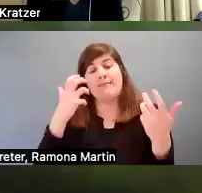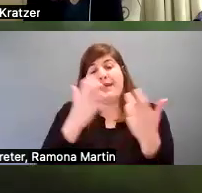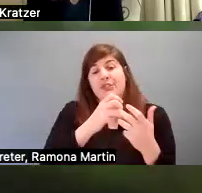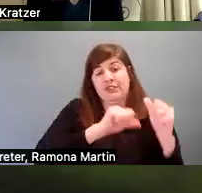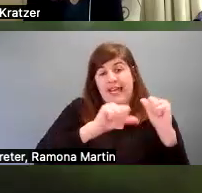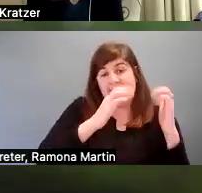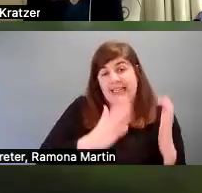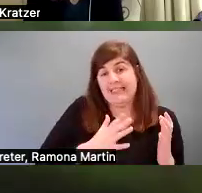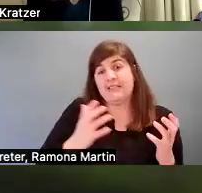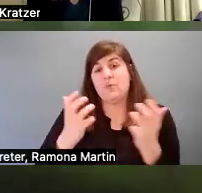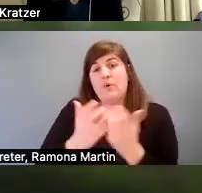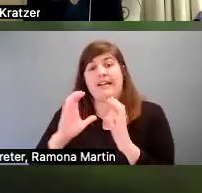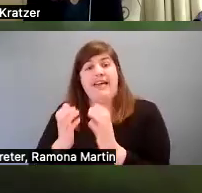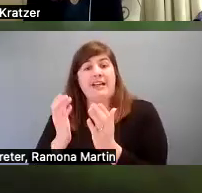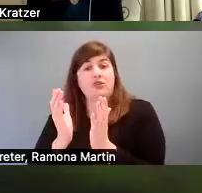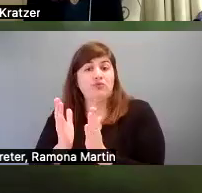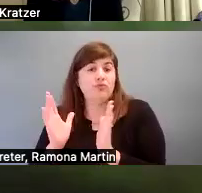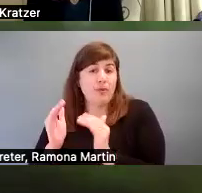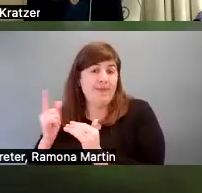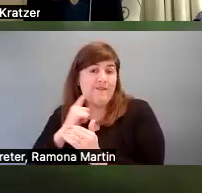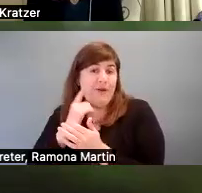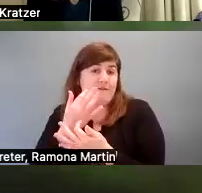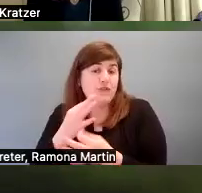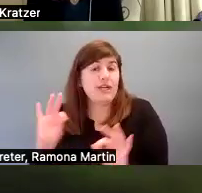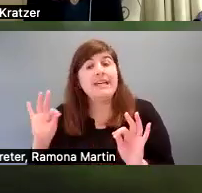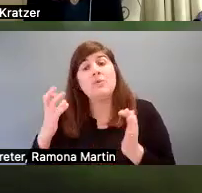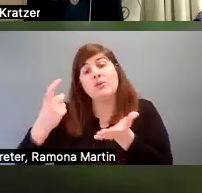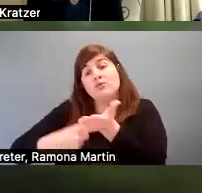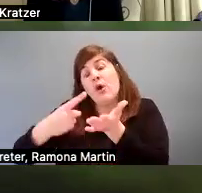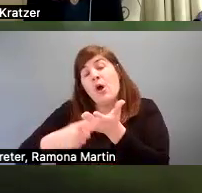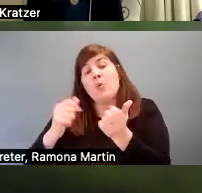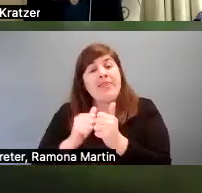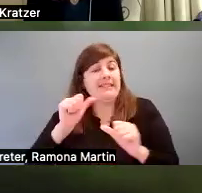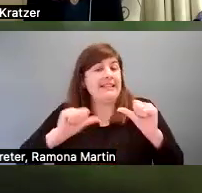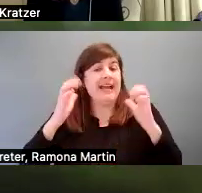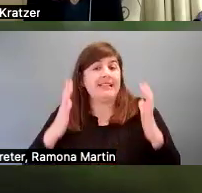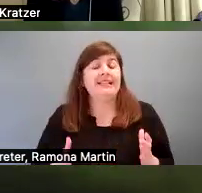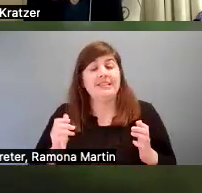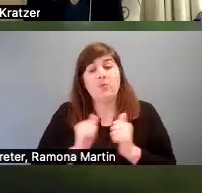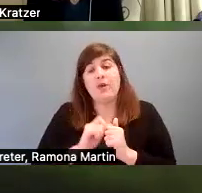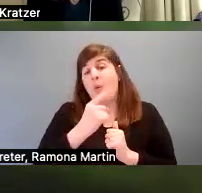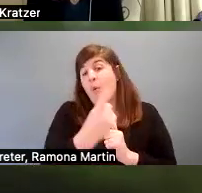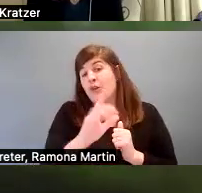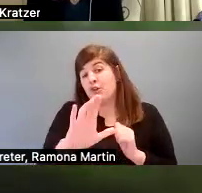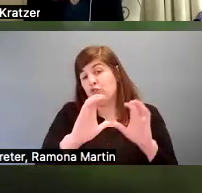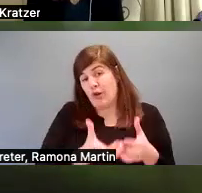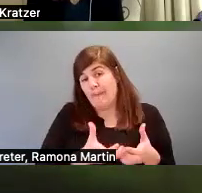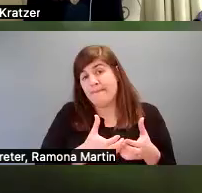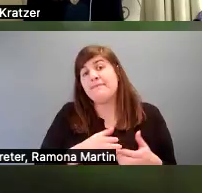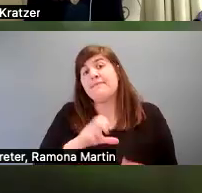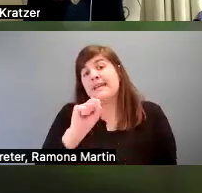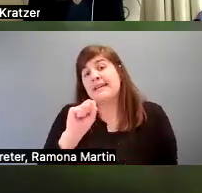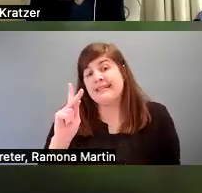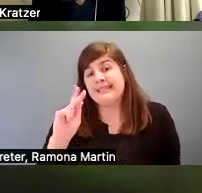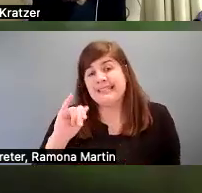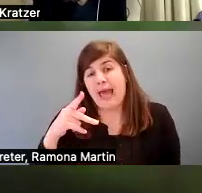classrooms for free. So if you want to talk to a scientist with just your group, we've got that available. Go to skypeascientist.com and you can